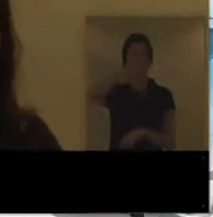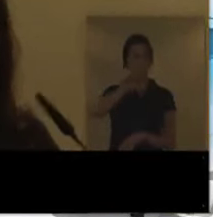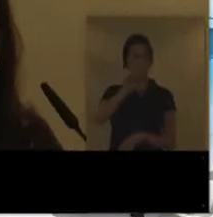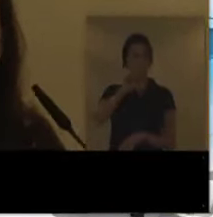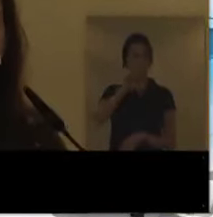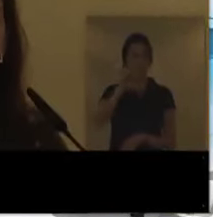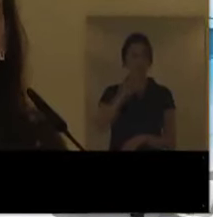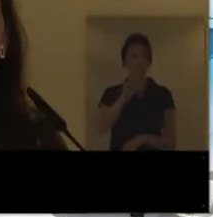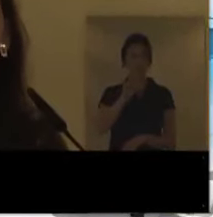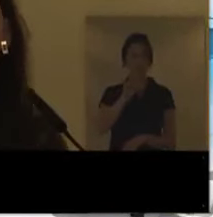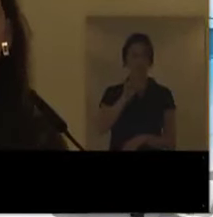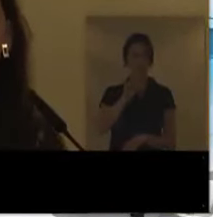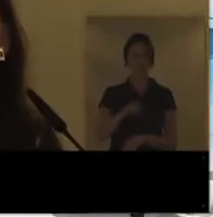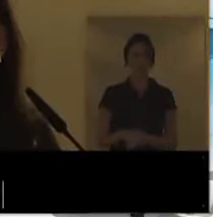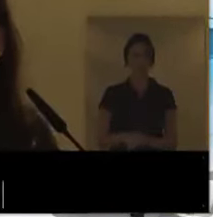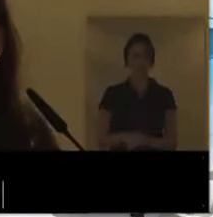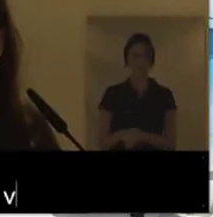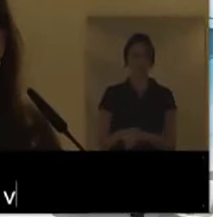Hello, I'm Marta.